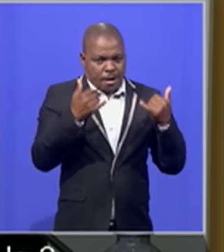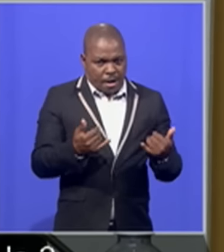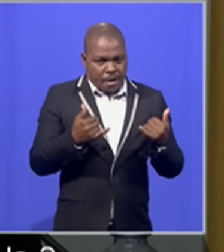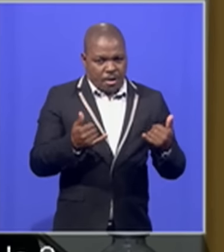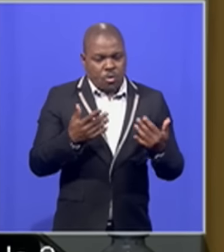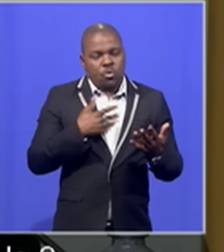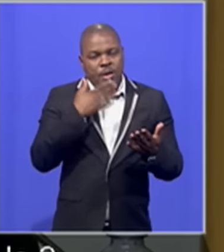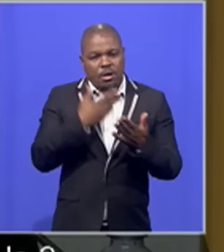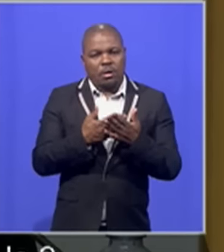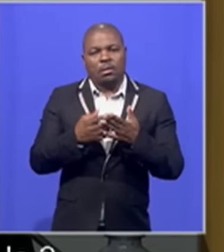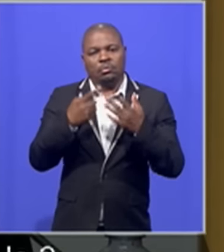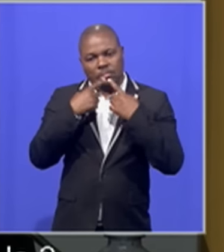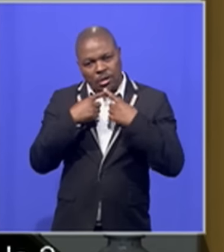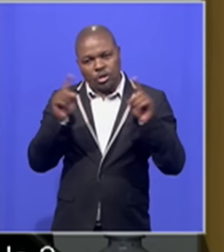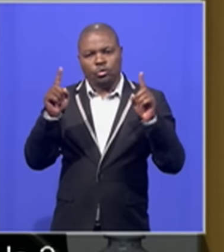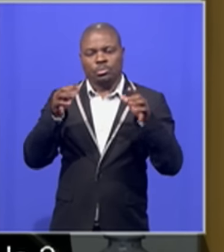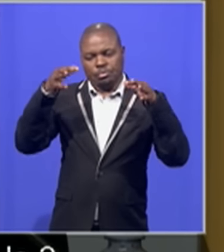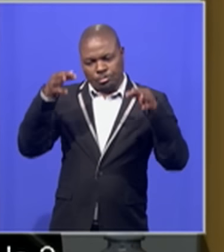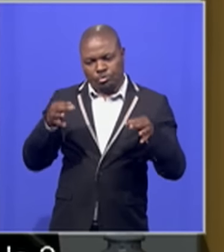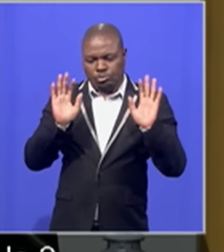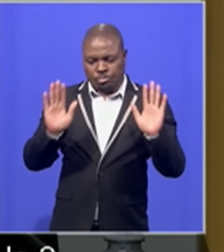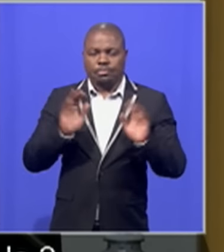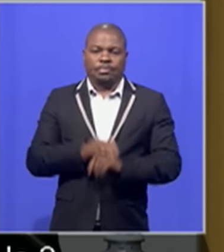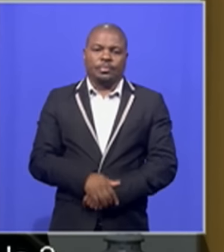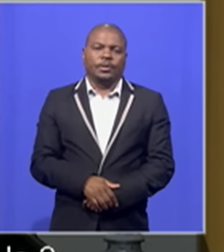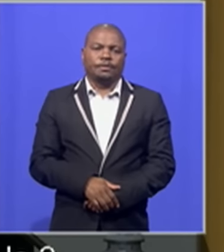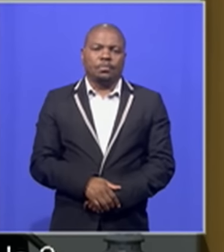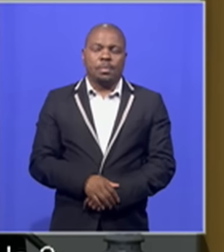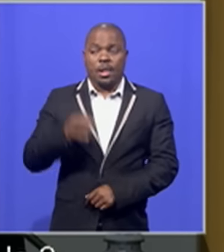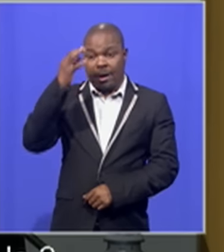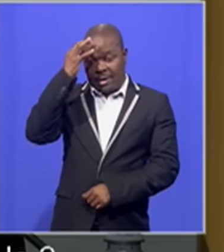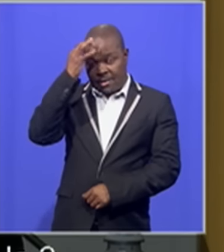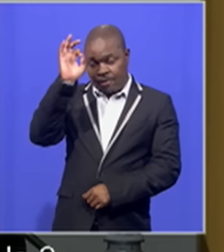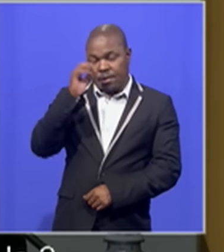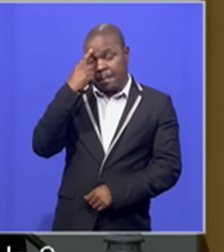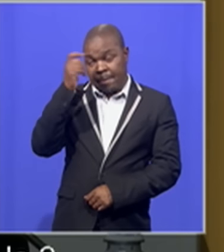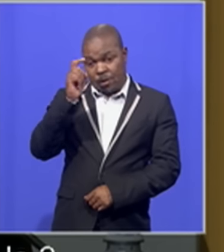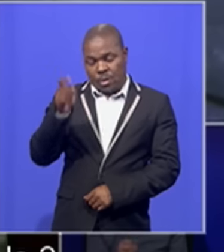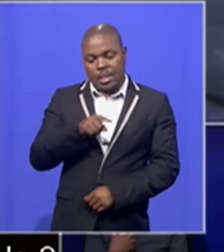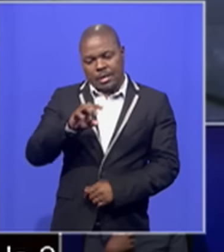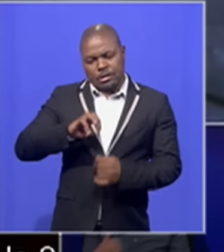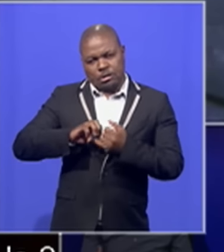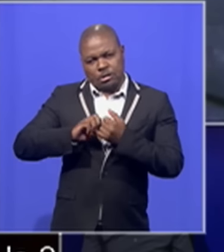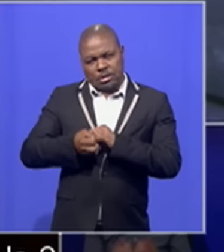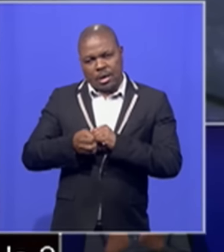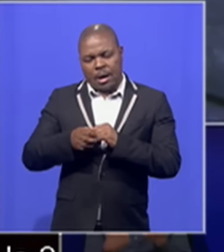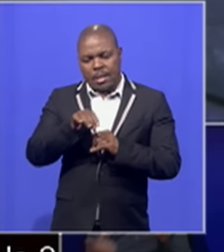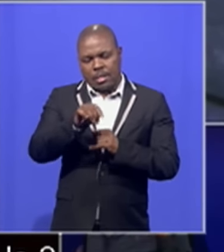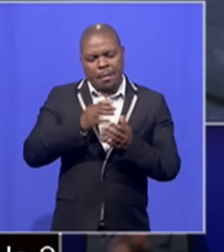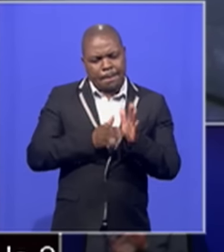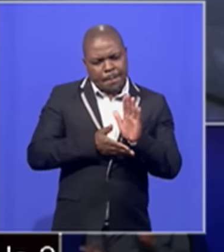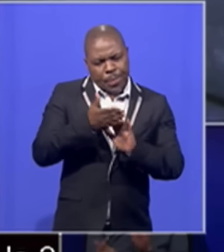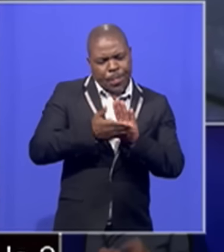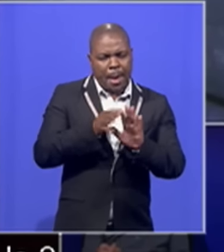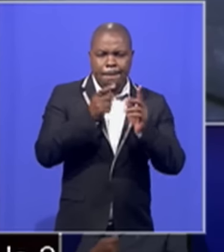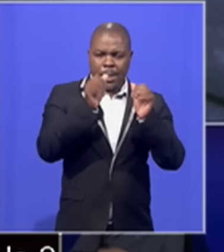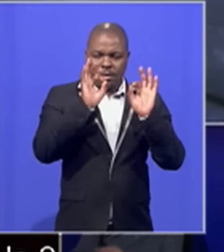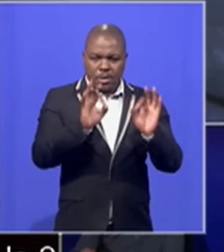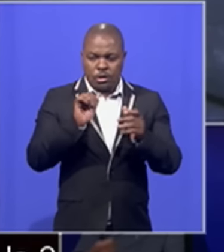could make decisions. Puso e dumela gore maiteko a yona go tsepamisa matlole a netefatsa